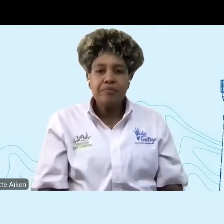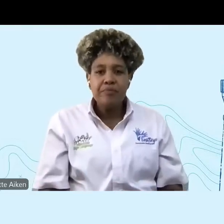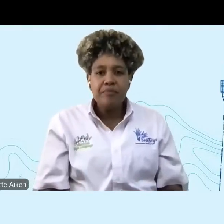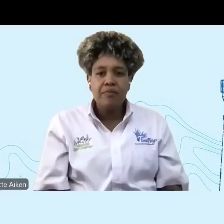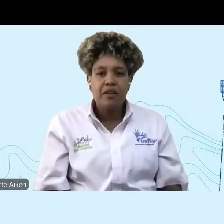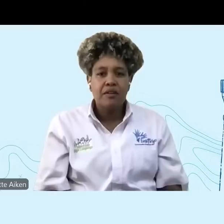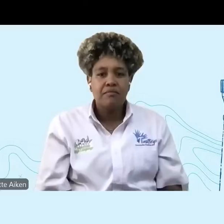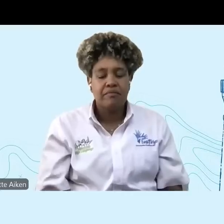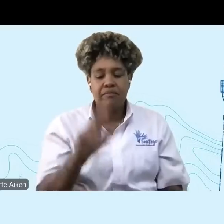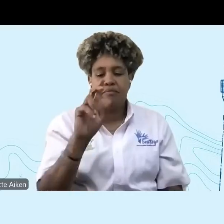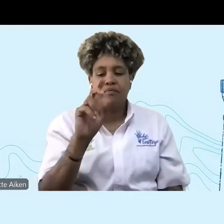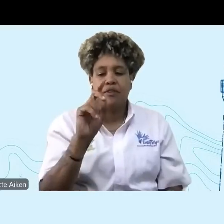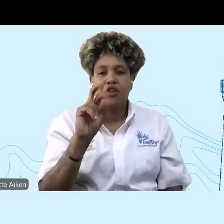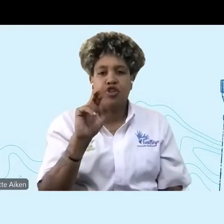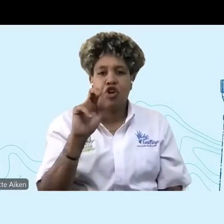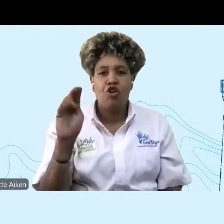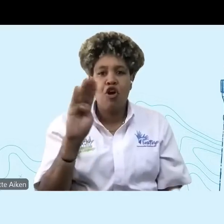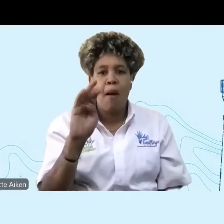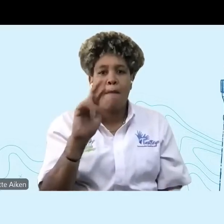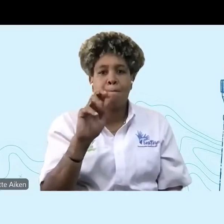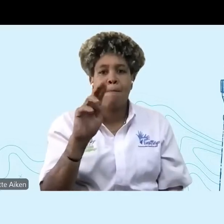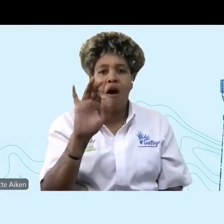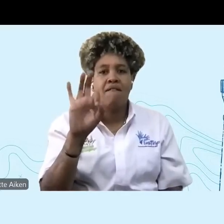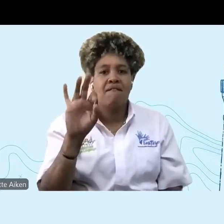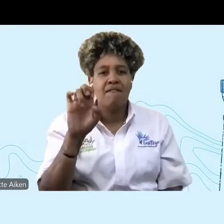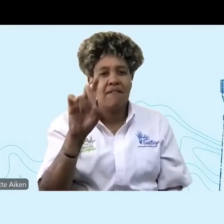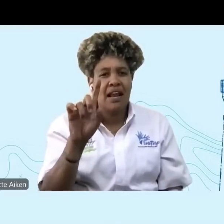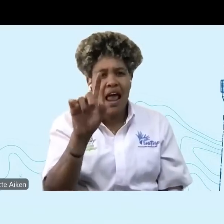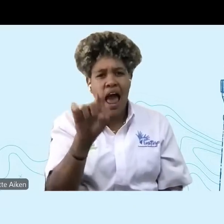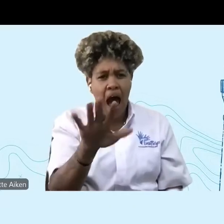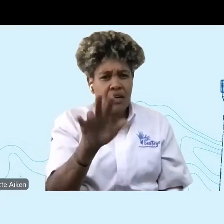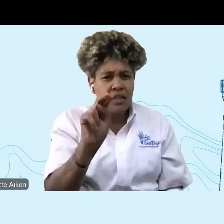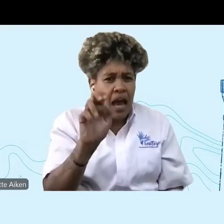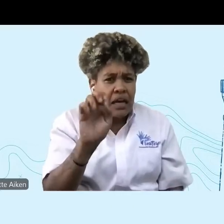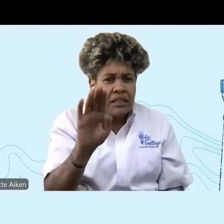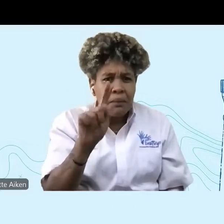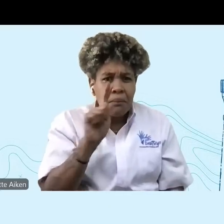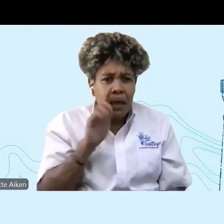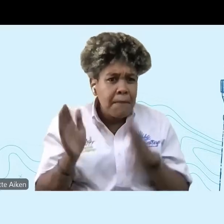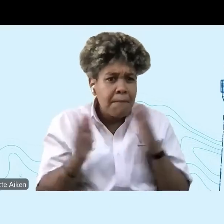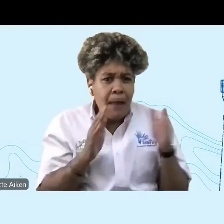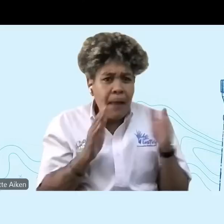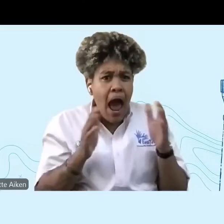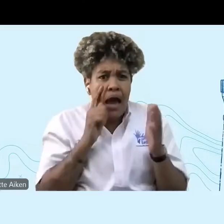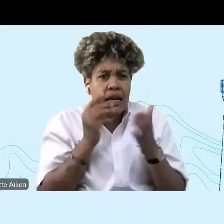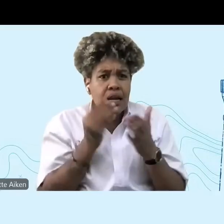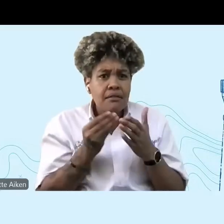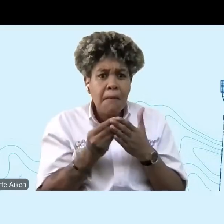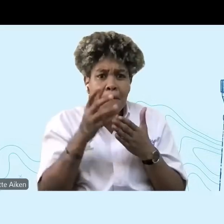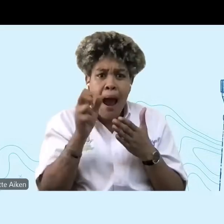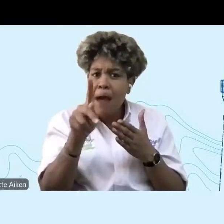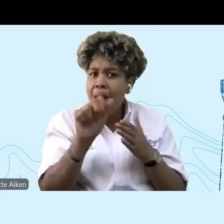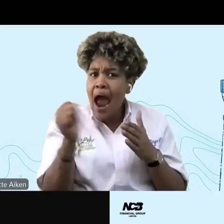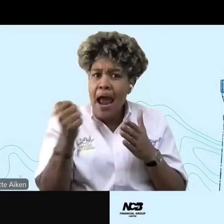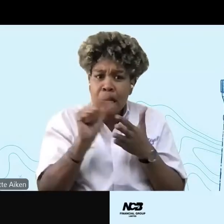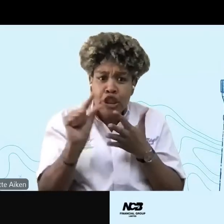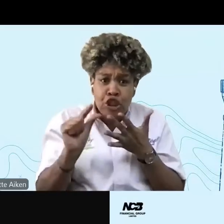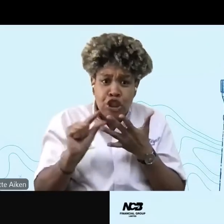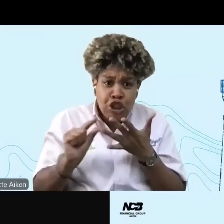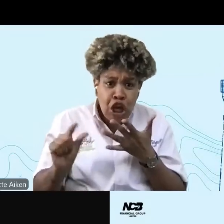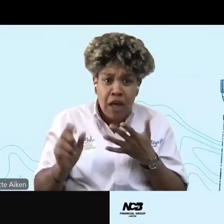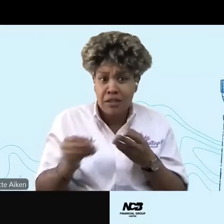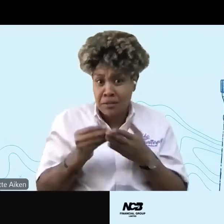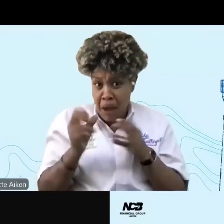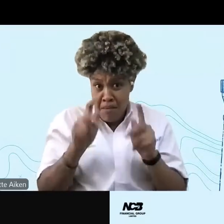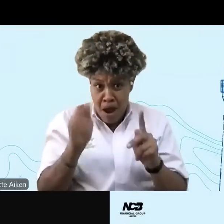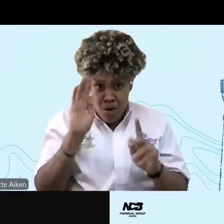Doreen Bromfield asks, does NCB plan on buying back any shares